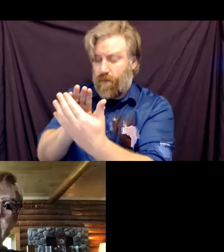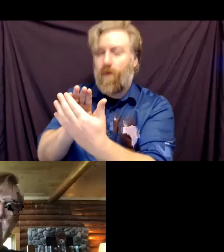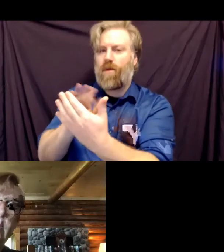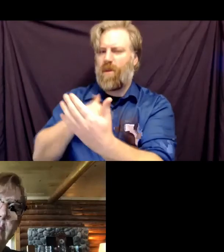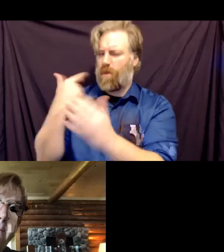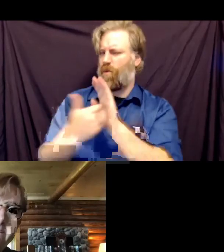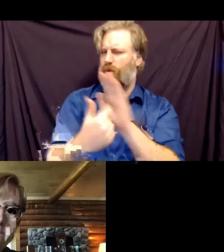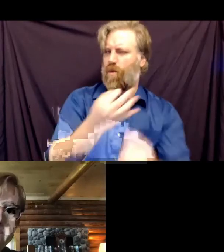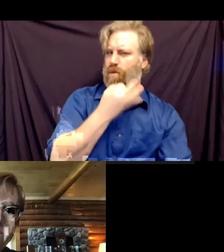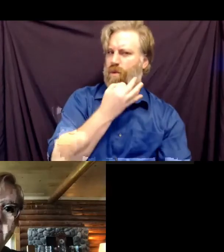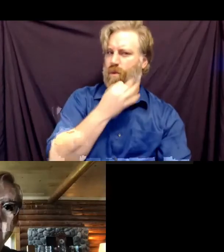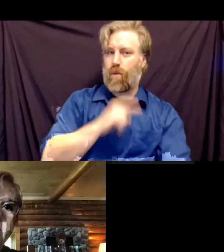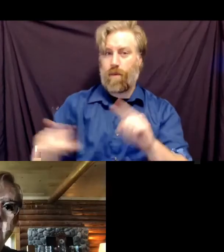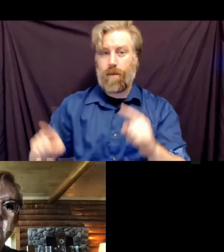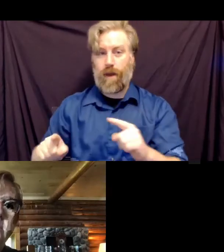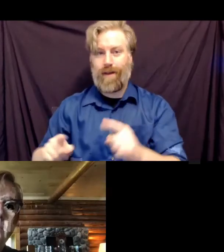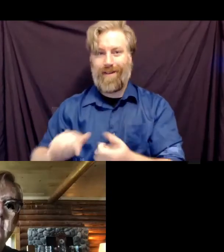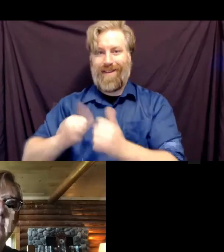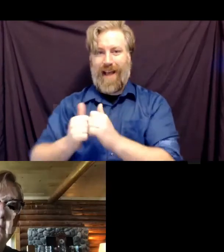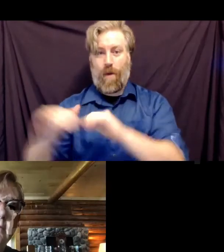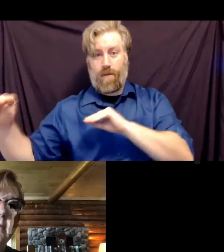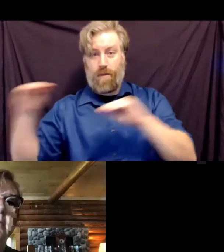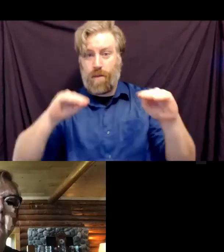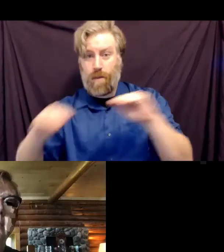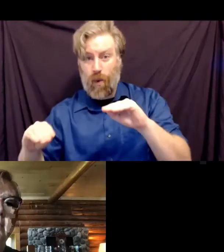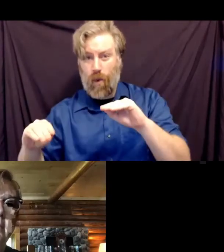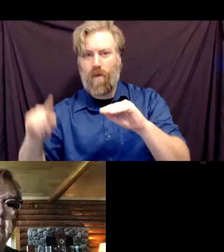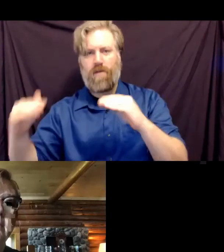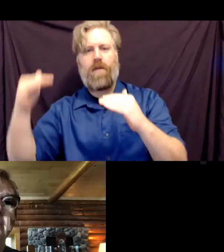as important as 4 foundational things: